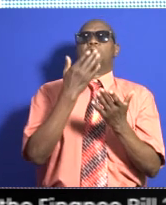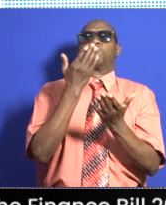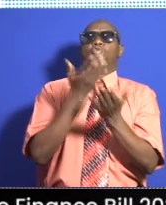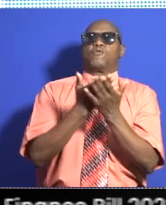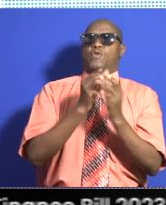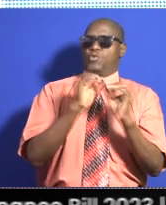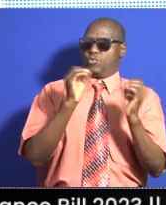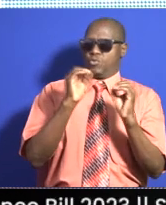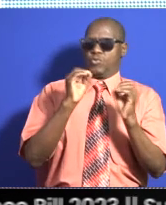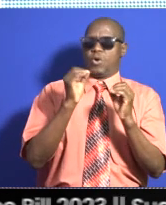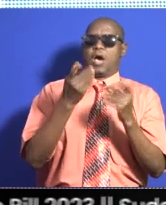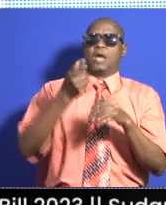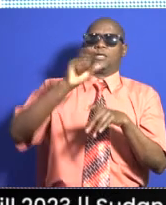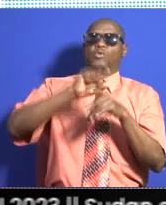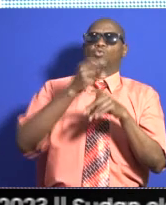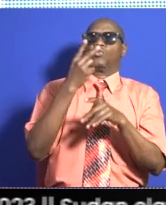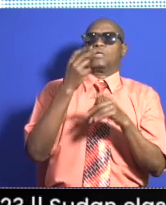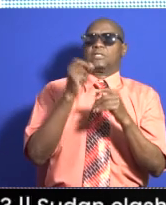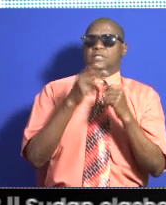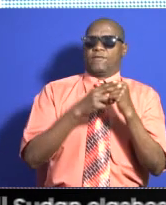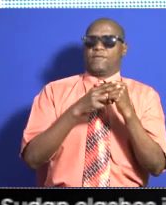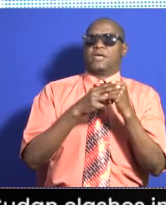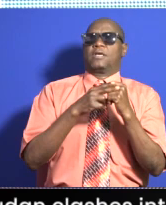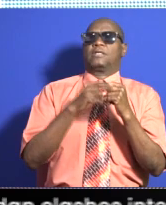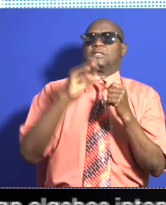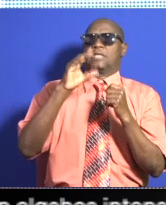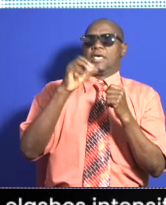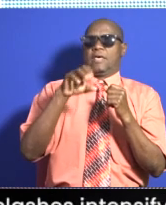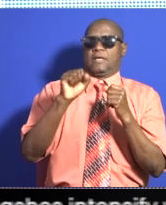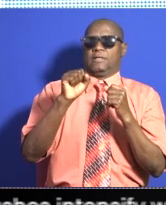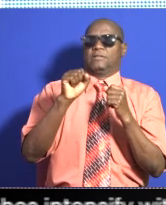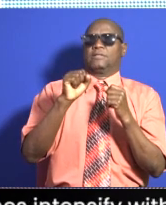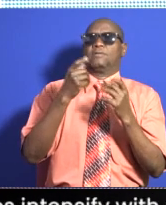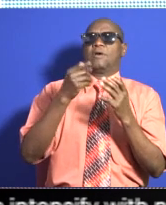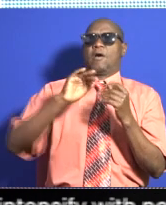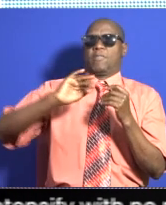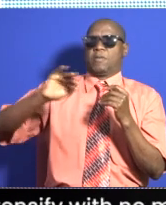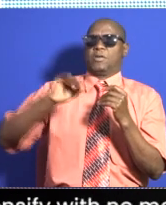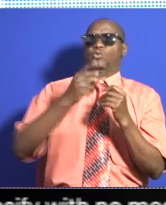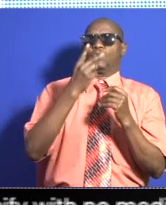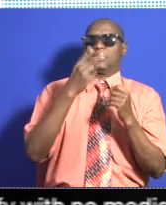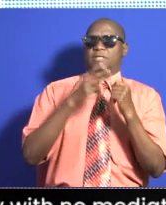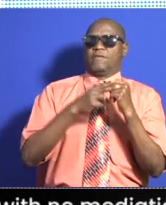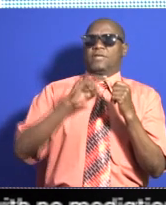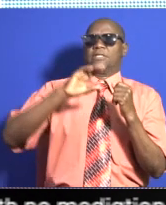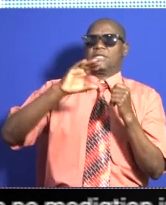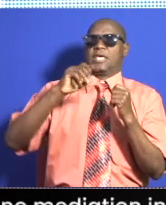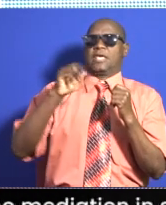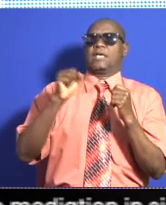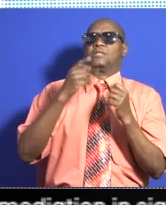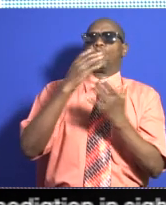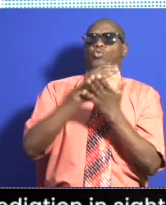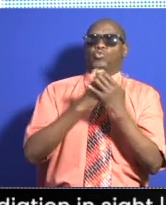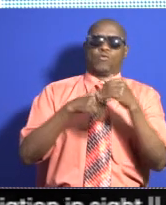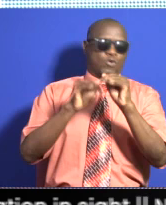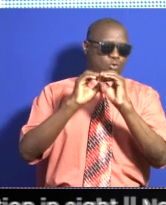exercise covered the additional 27 CASs. Therefore, the establishment of the extra 27 CASs was unconstitutional. The